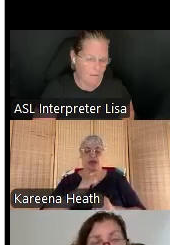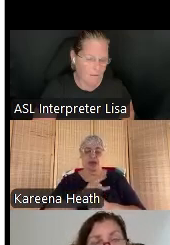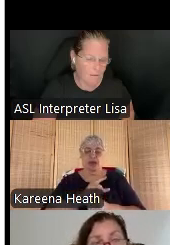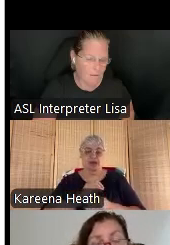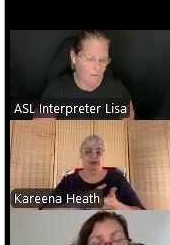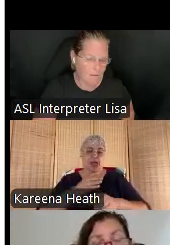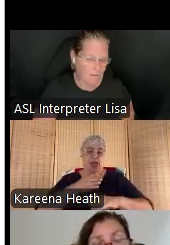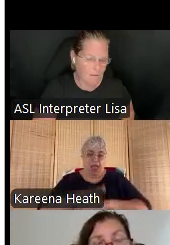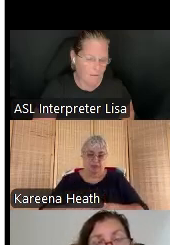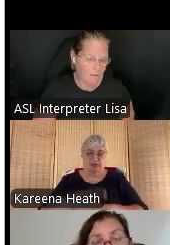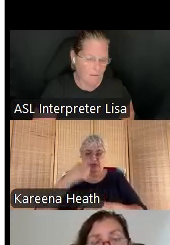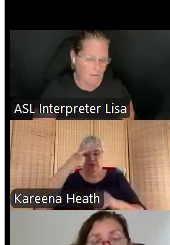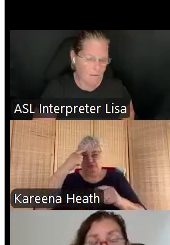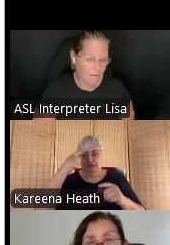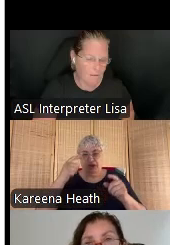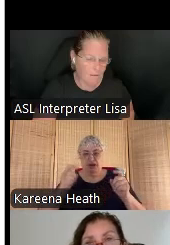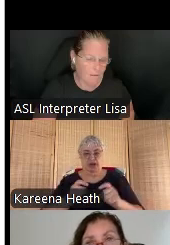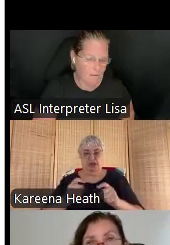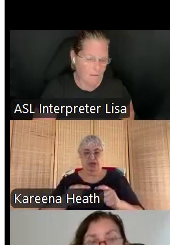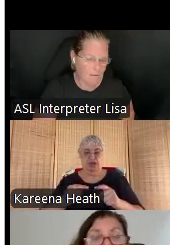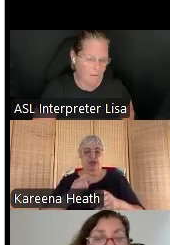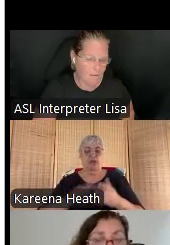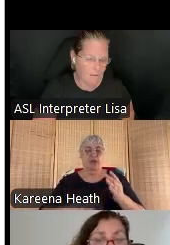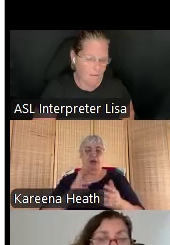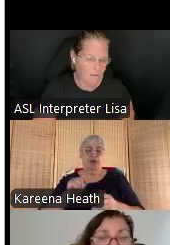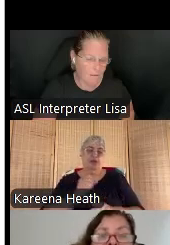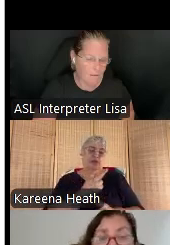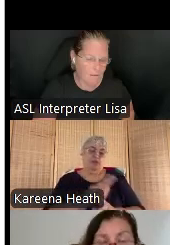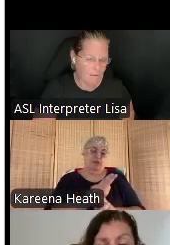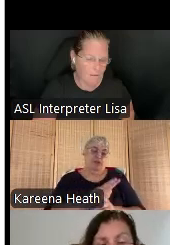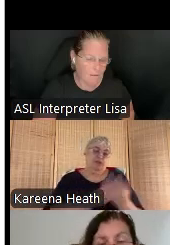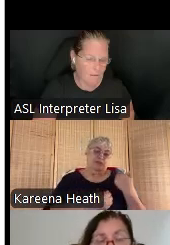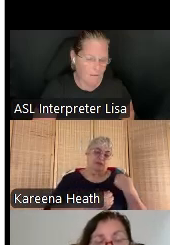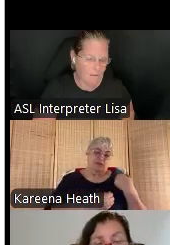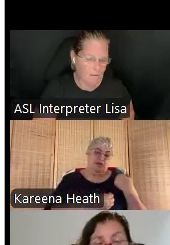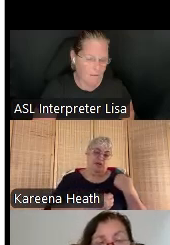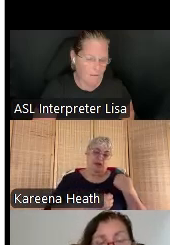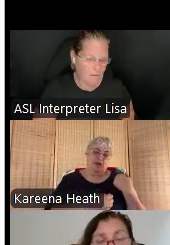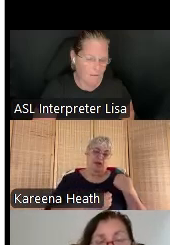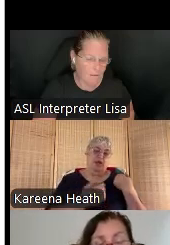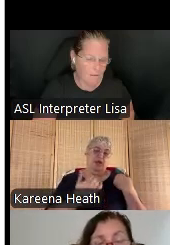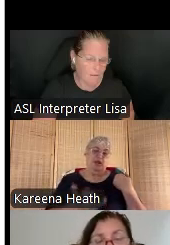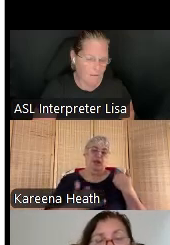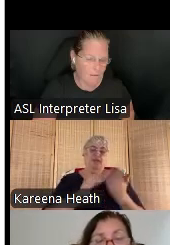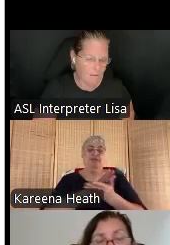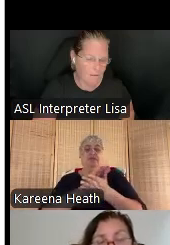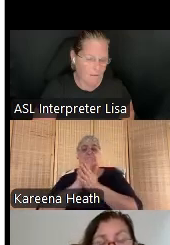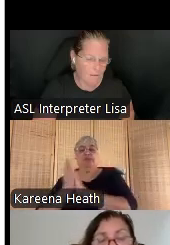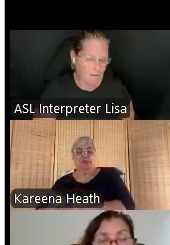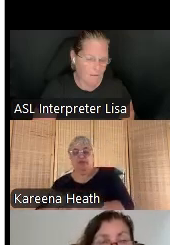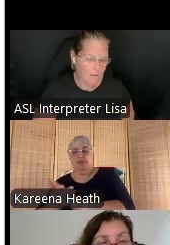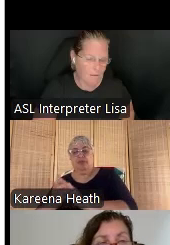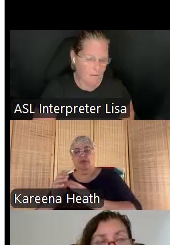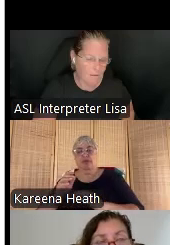after a brain injury. So what was substance use prior to the brain injury can become